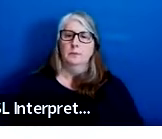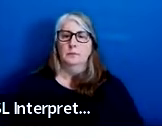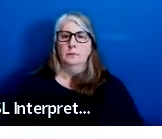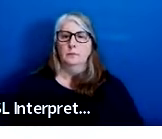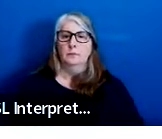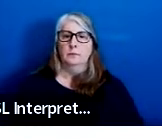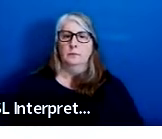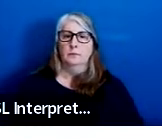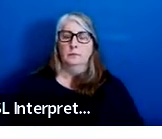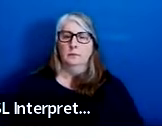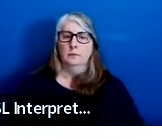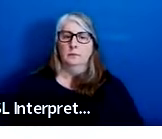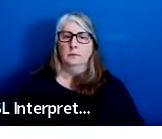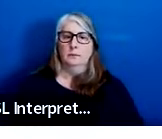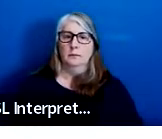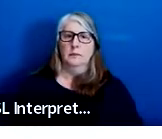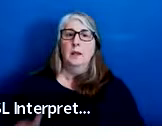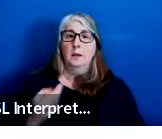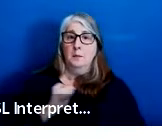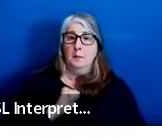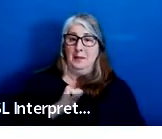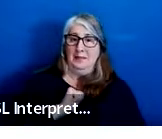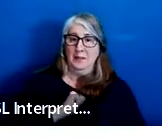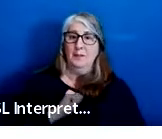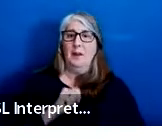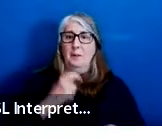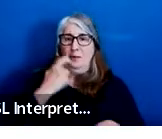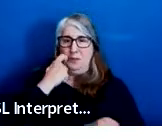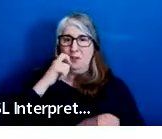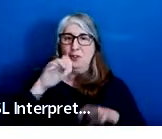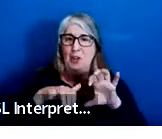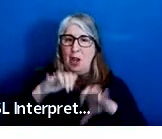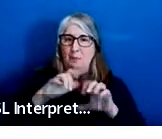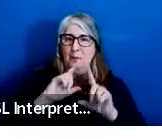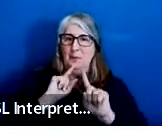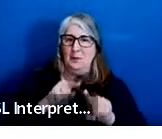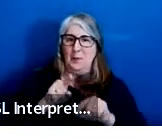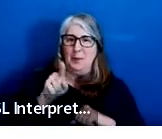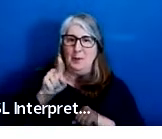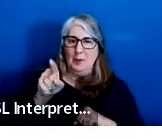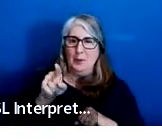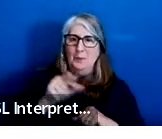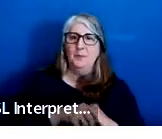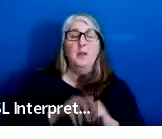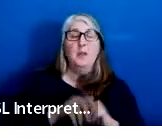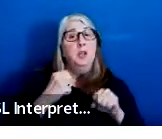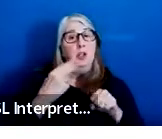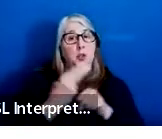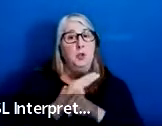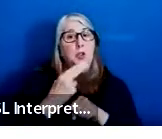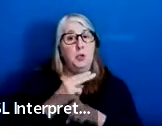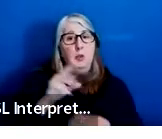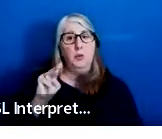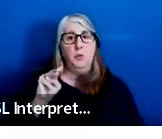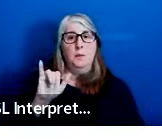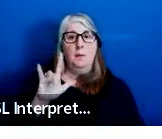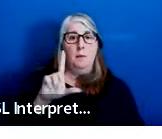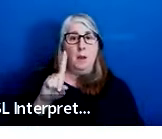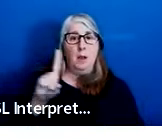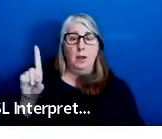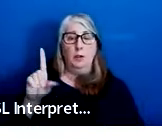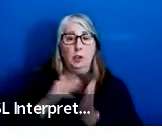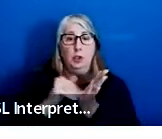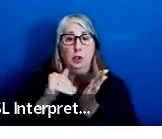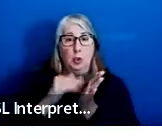I was literally in the process of typing a response to that question. You can use a mild detergent to rinse or wash your